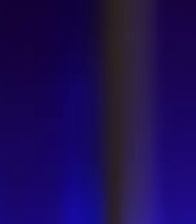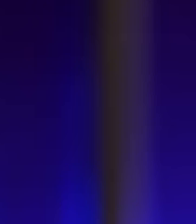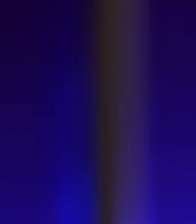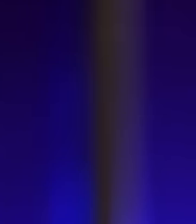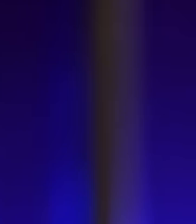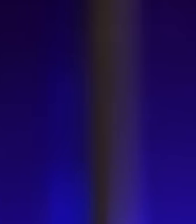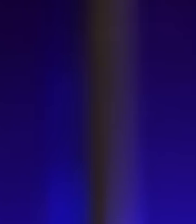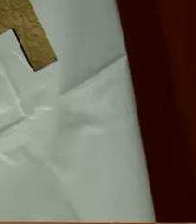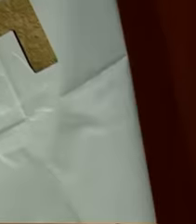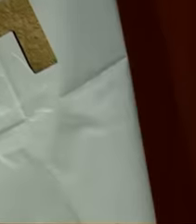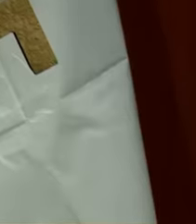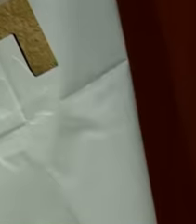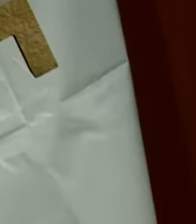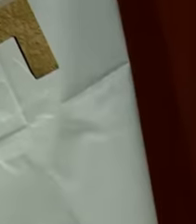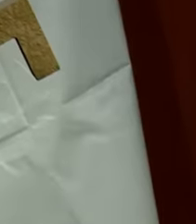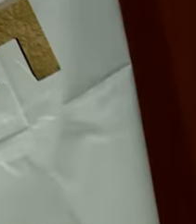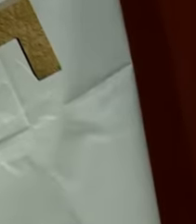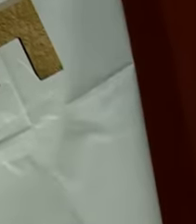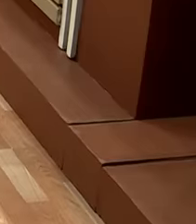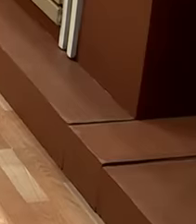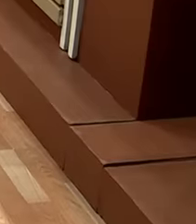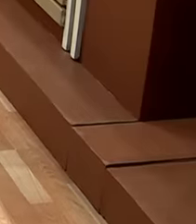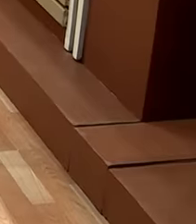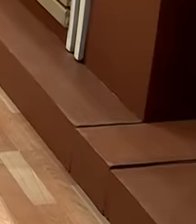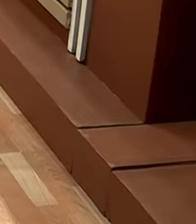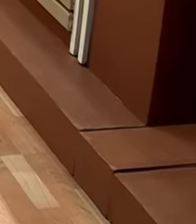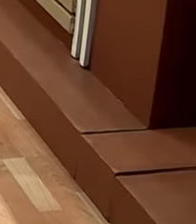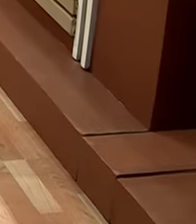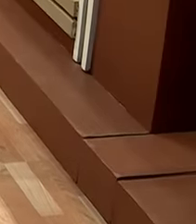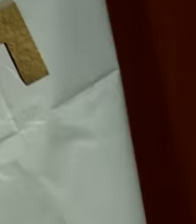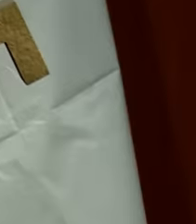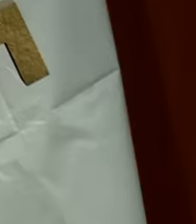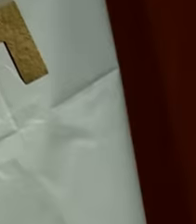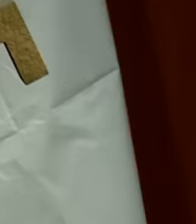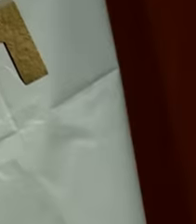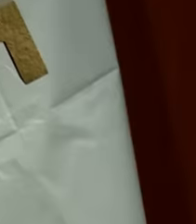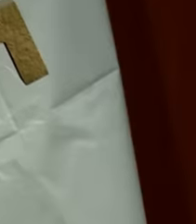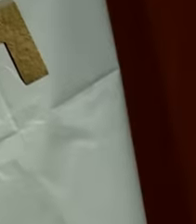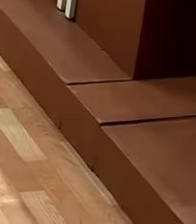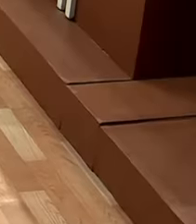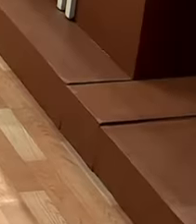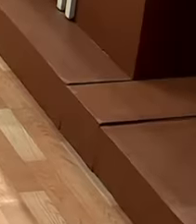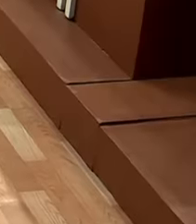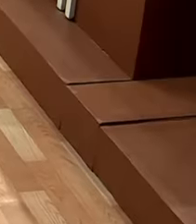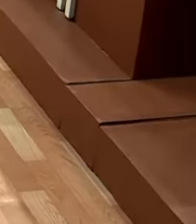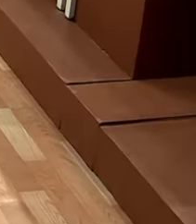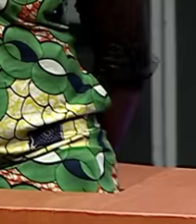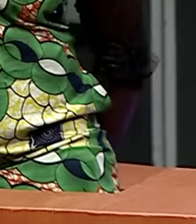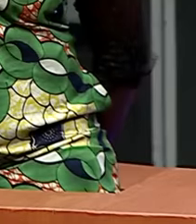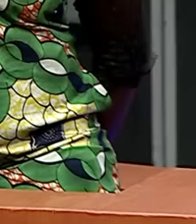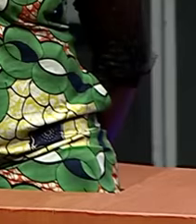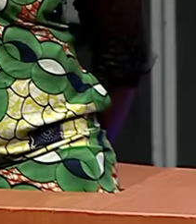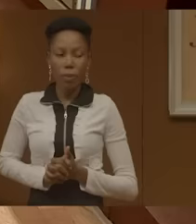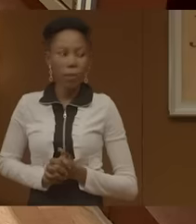This matter is so emotional. Judge Fumi had to rise. She emphasizes with the boy's health situation and throws